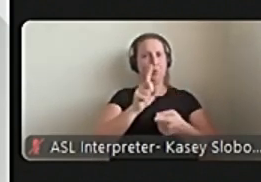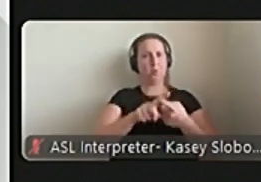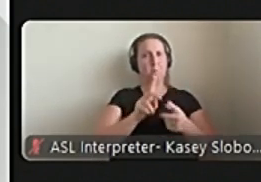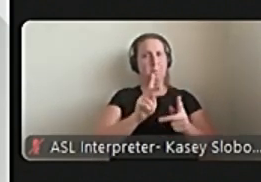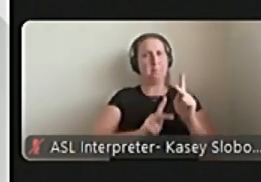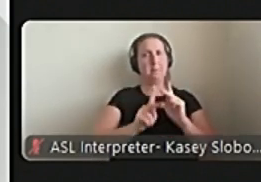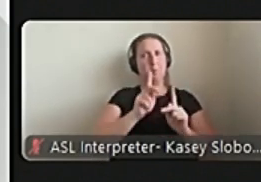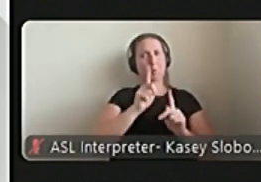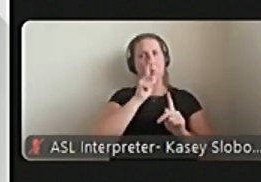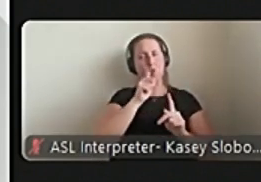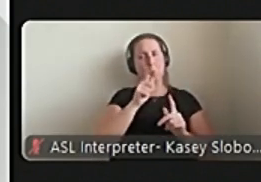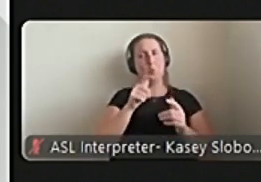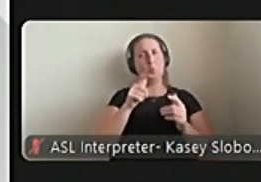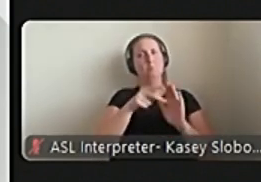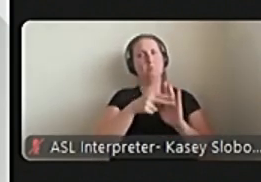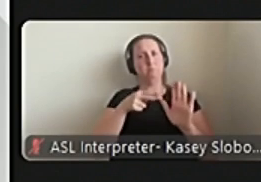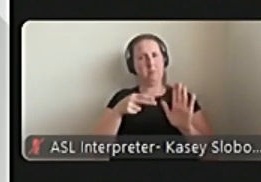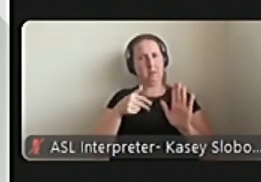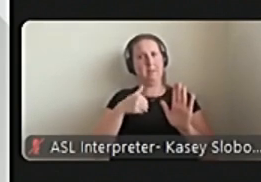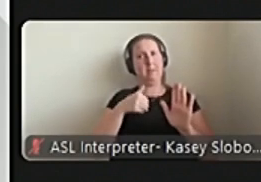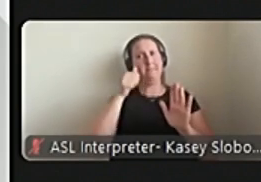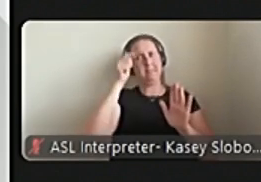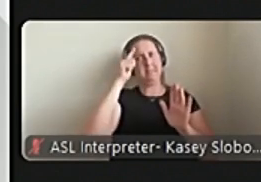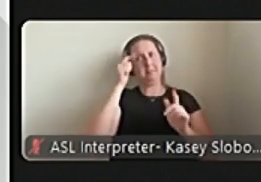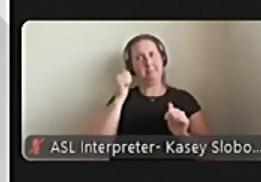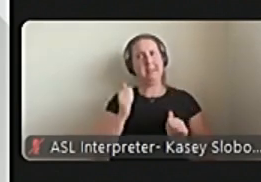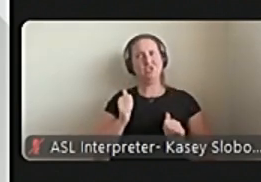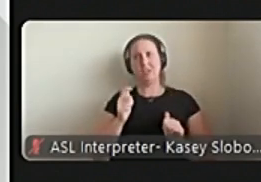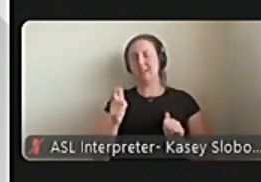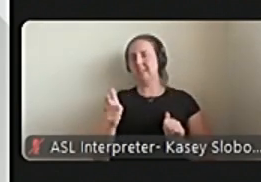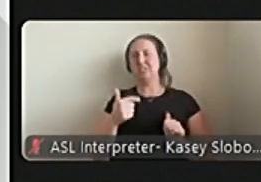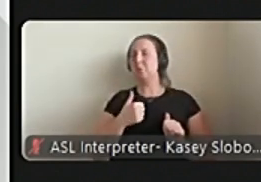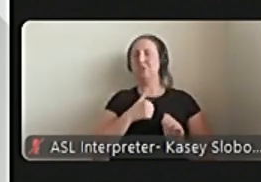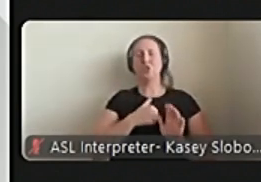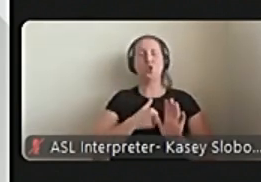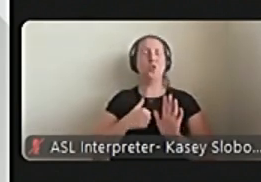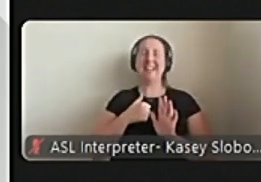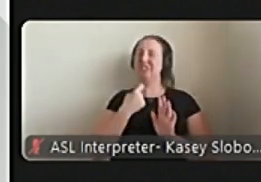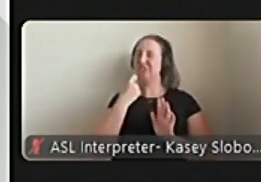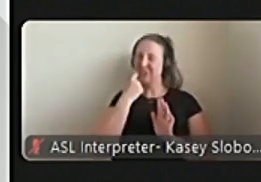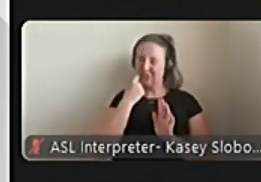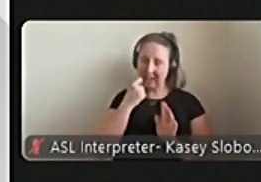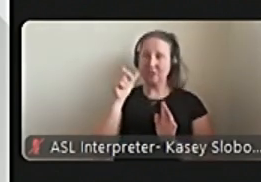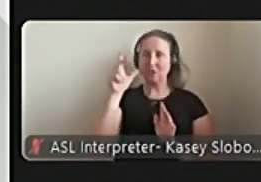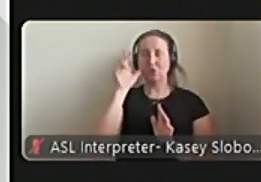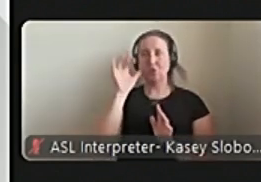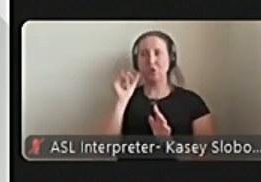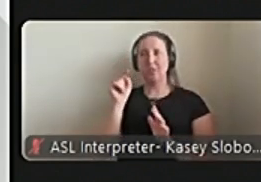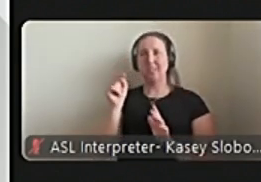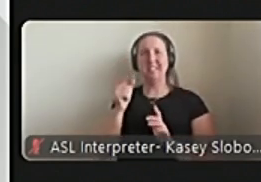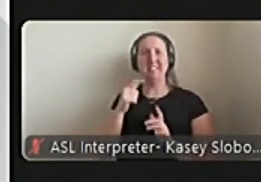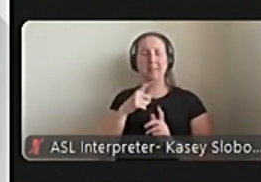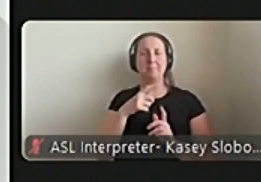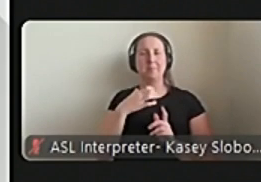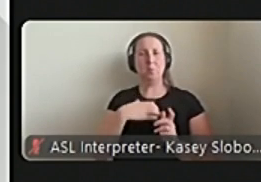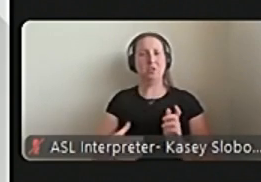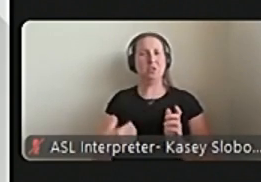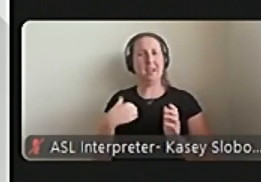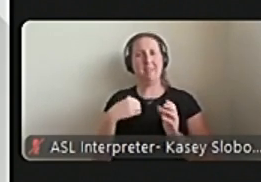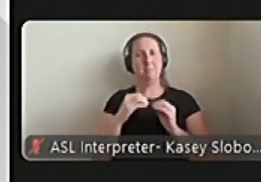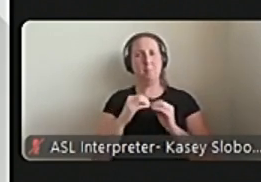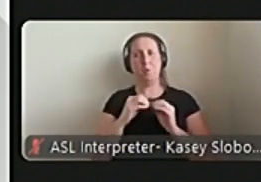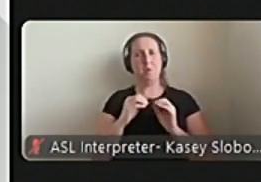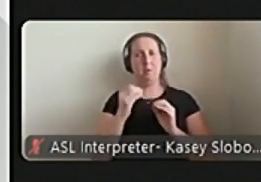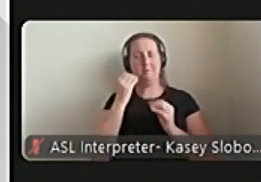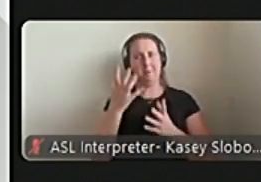but I'm Is this sorry, I just don't Nebraska? have. I was just gonna ask It's if just this is Nebraska, and Nebraska. I just I heard know. it, I just wish I had enough clarity, but They have a memory care unit. I at don't.